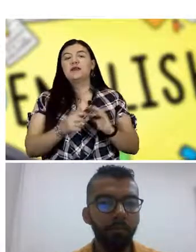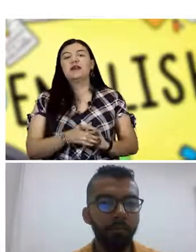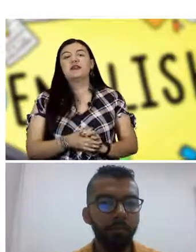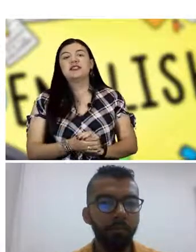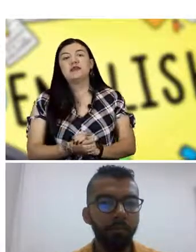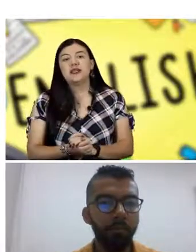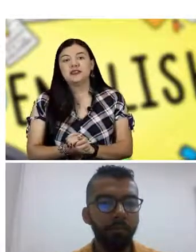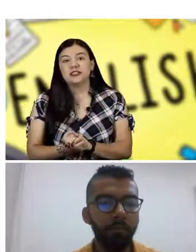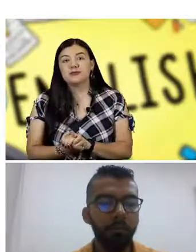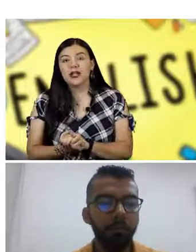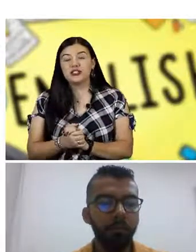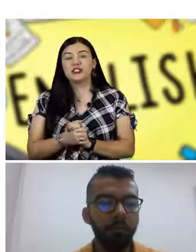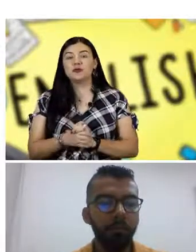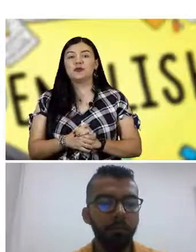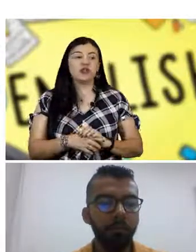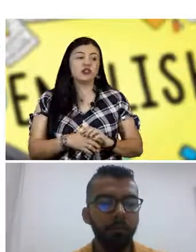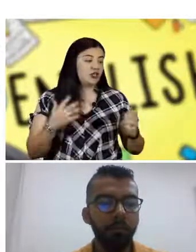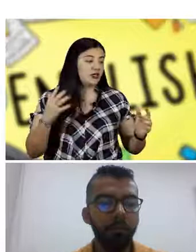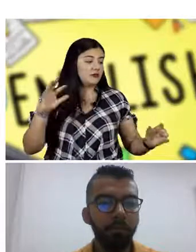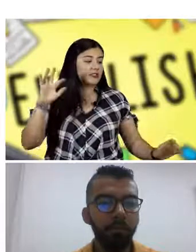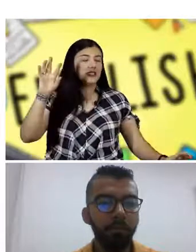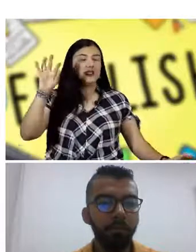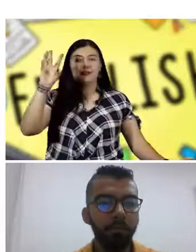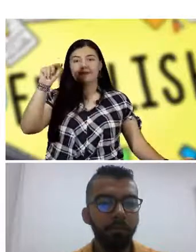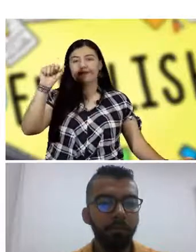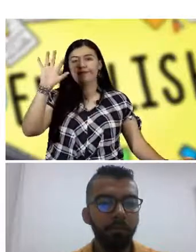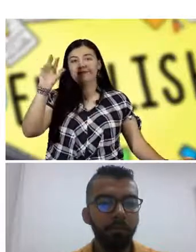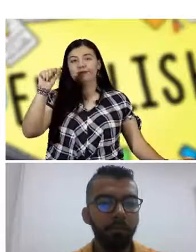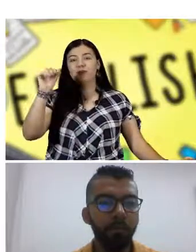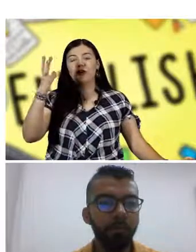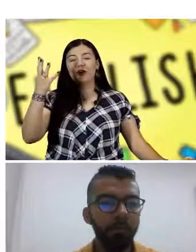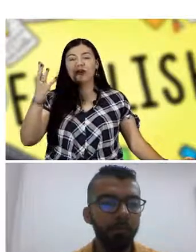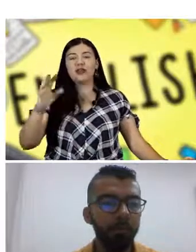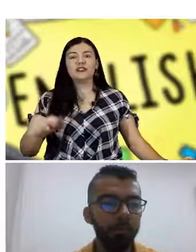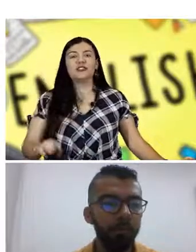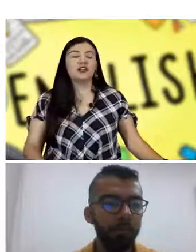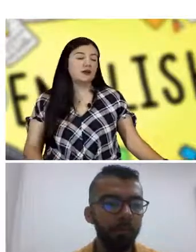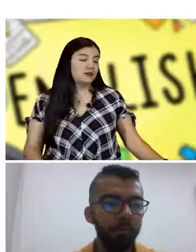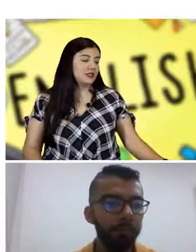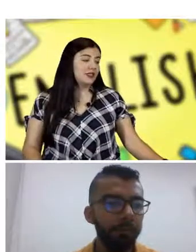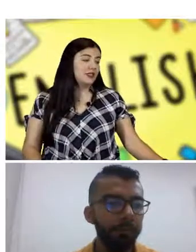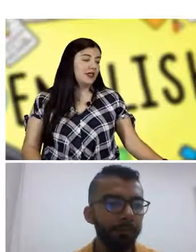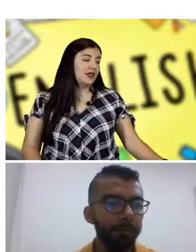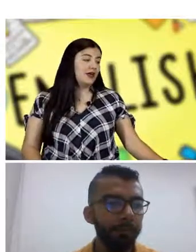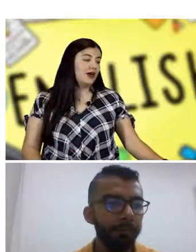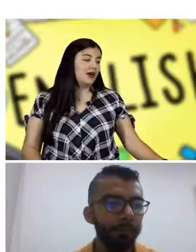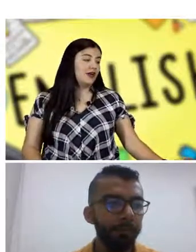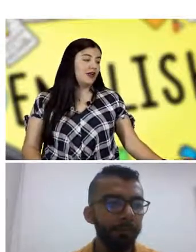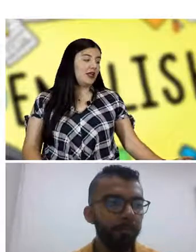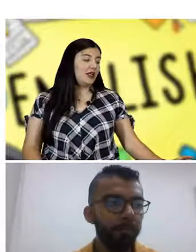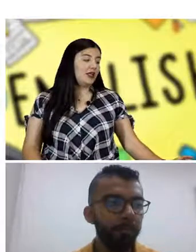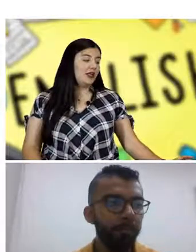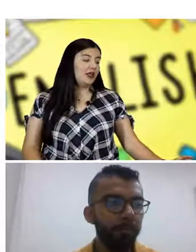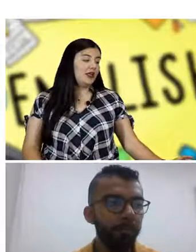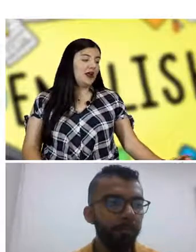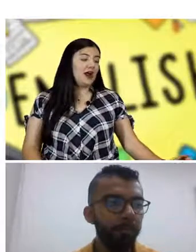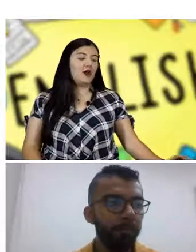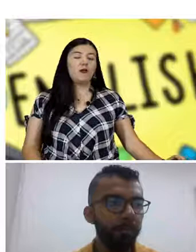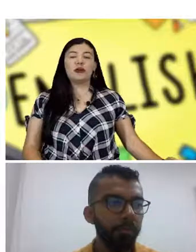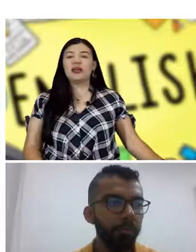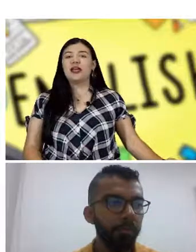germs? Very similar to Spanish, this word germs. More germs are